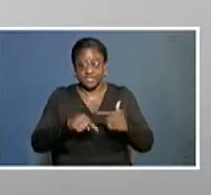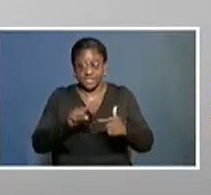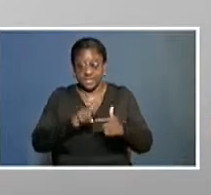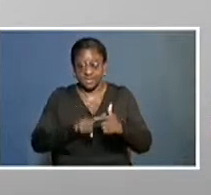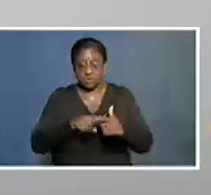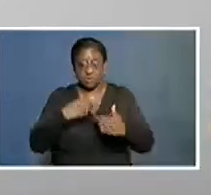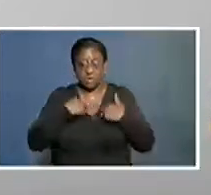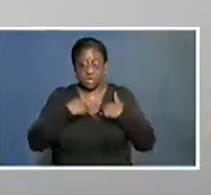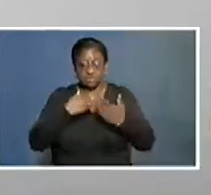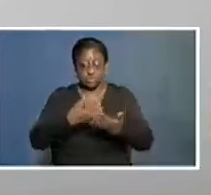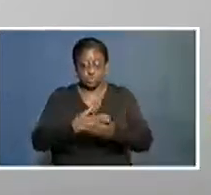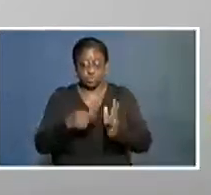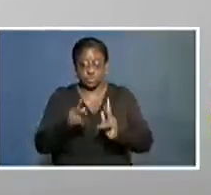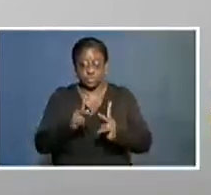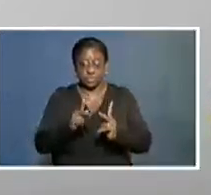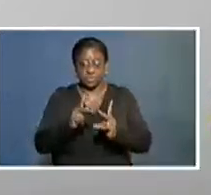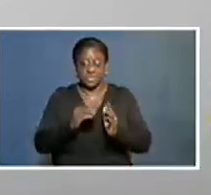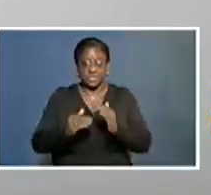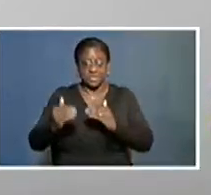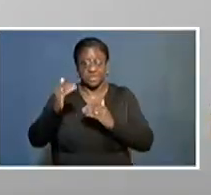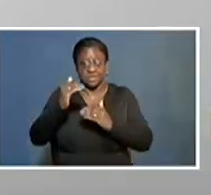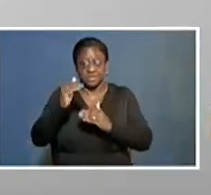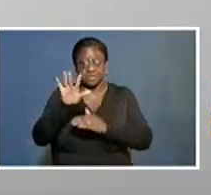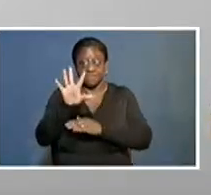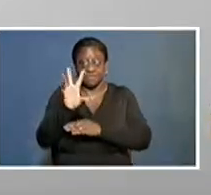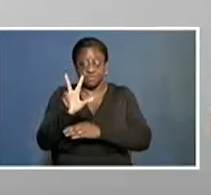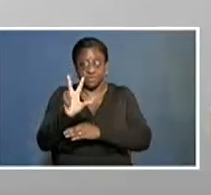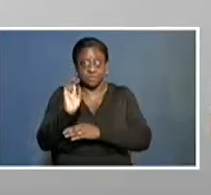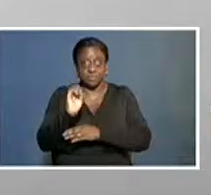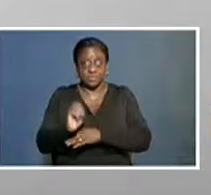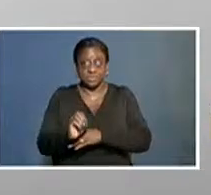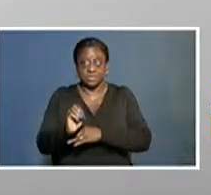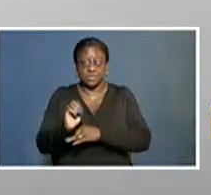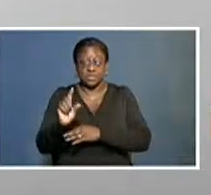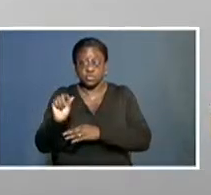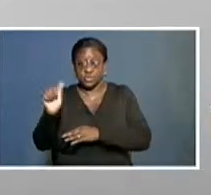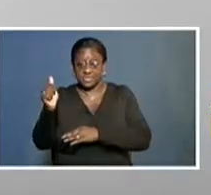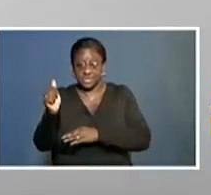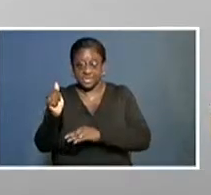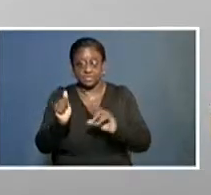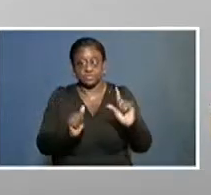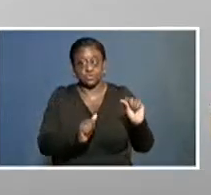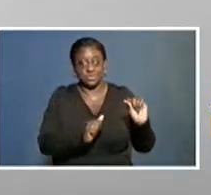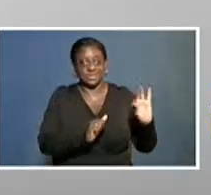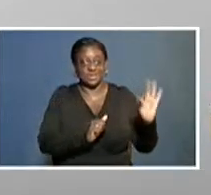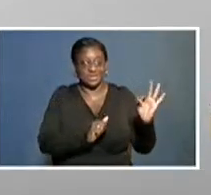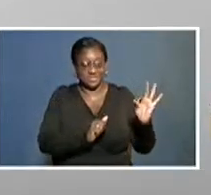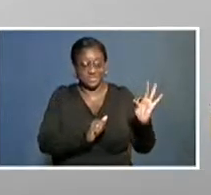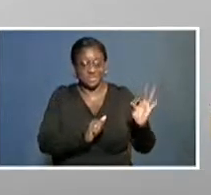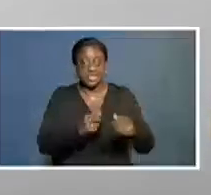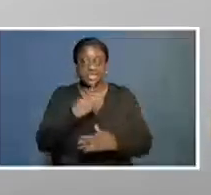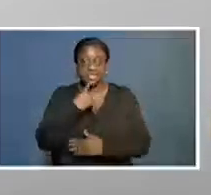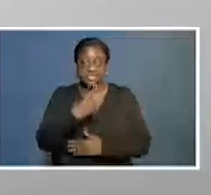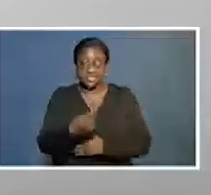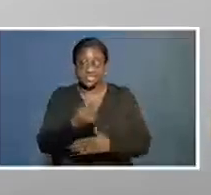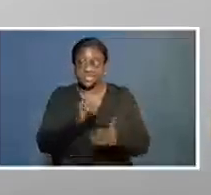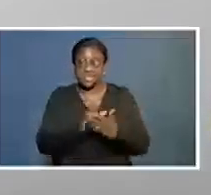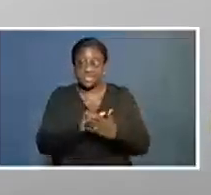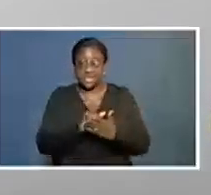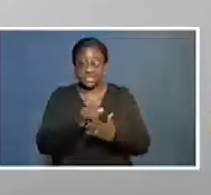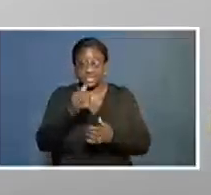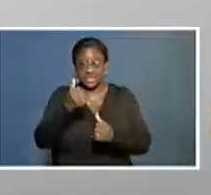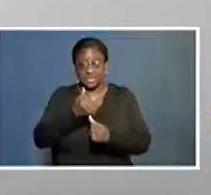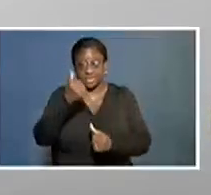diagnosed cases decreased by 53% between 2010 and 2019. Dr. Forbes also reporting that AIDS